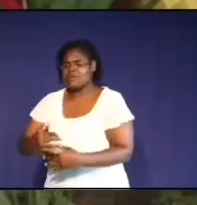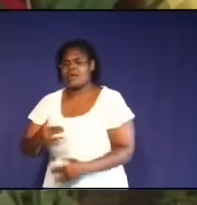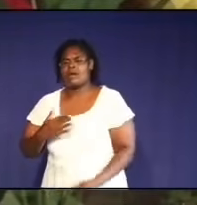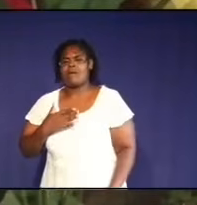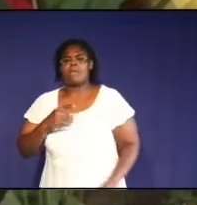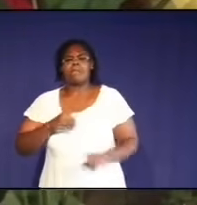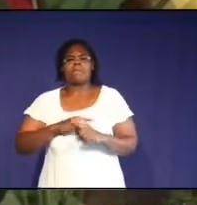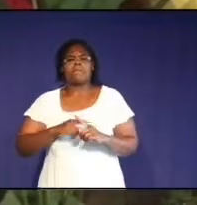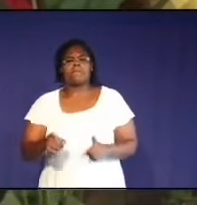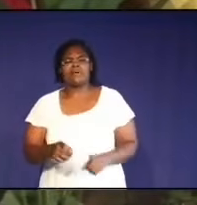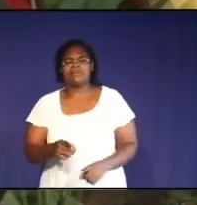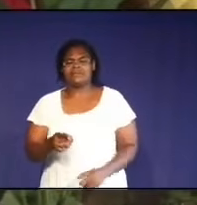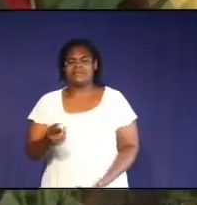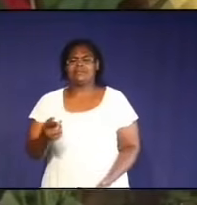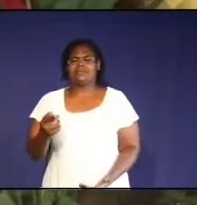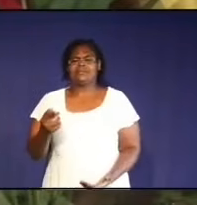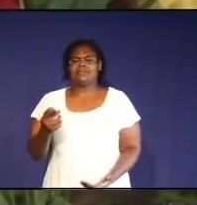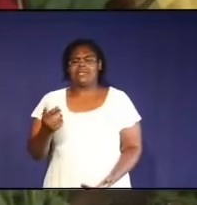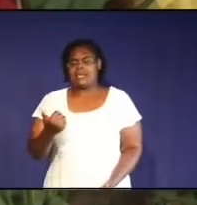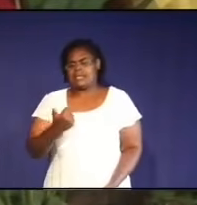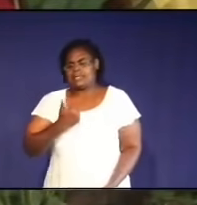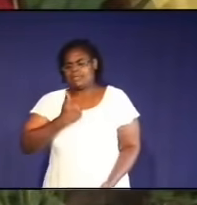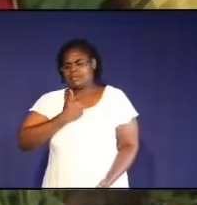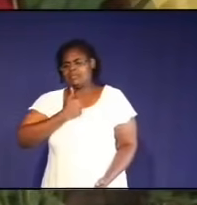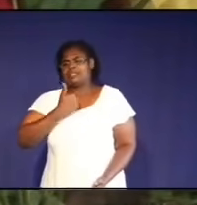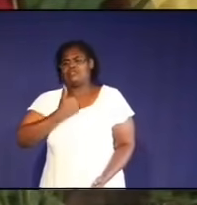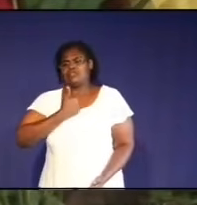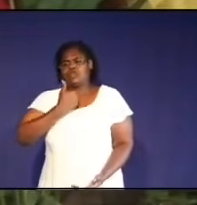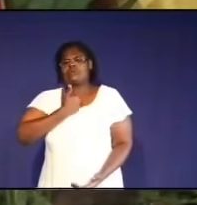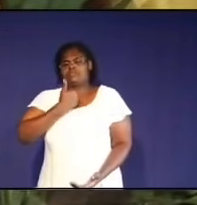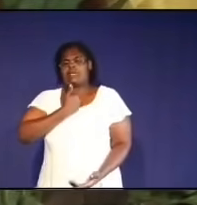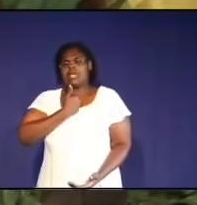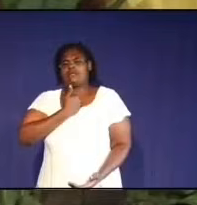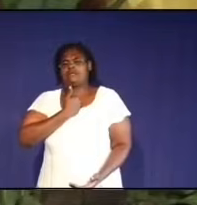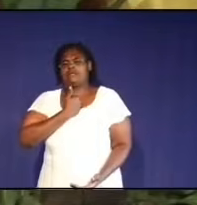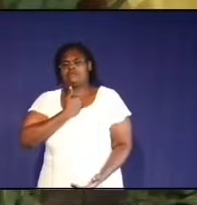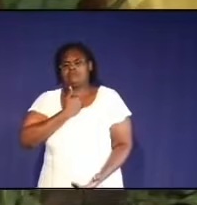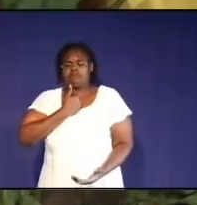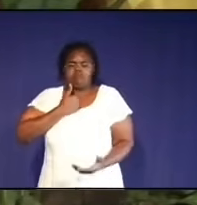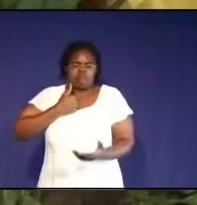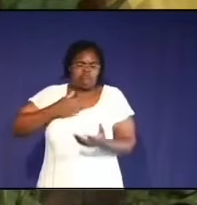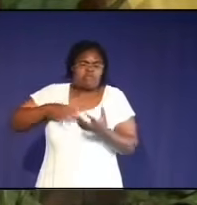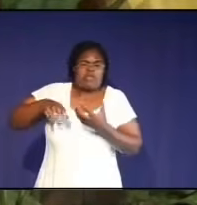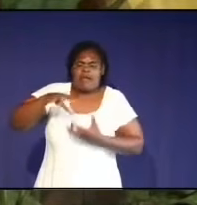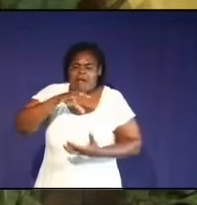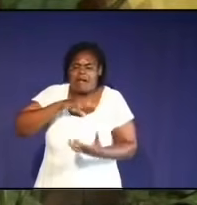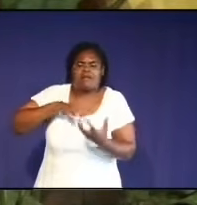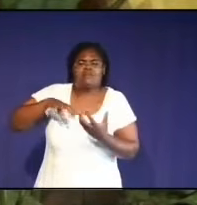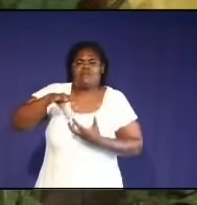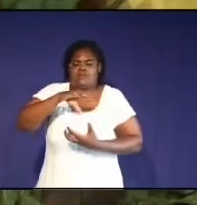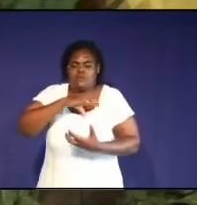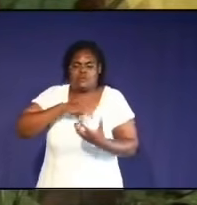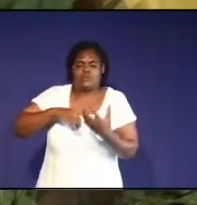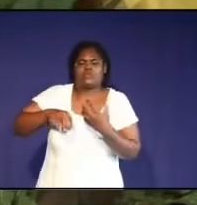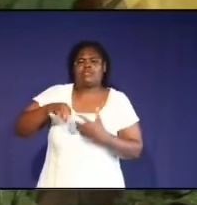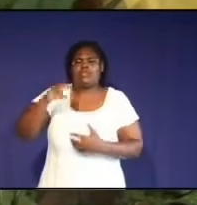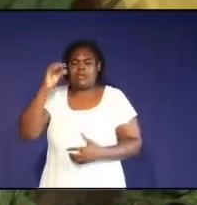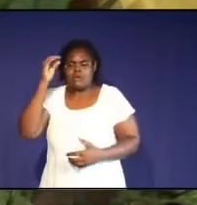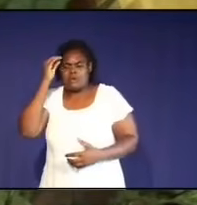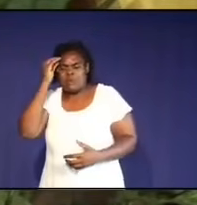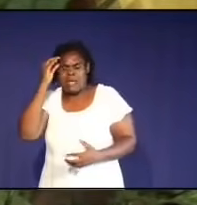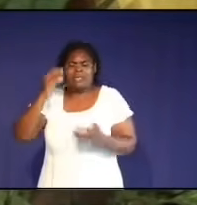have untelevised colored catastrophe. You still have wall to wall confusion. You still have